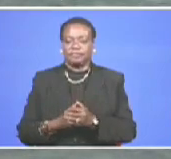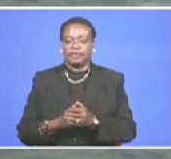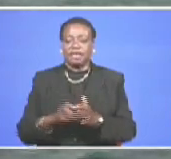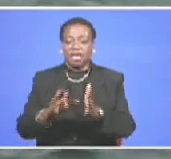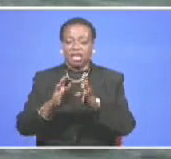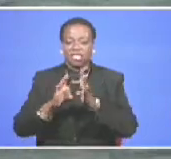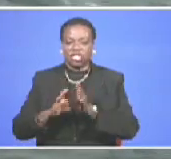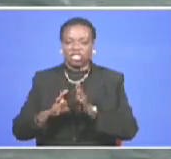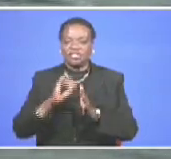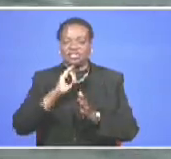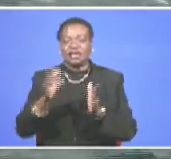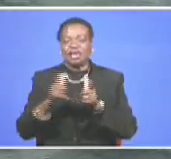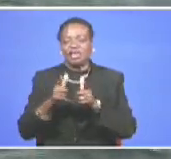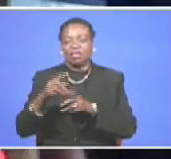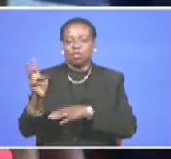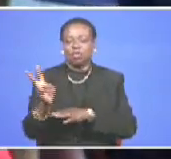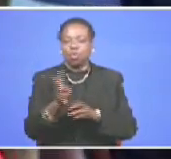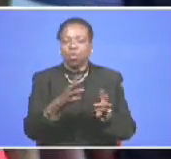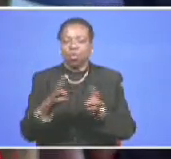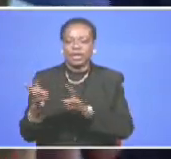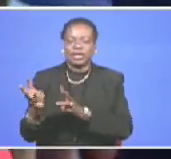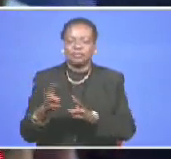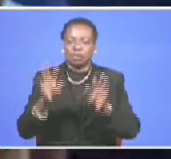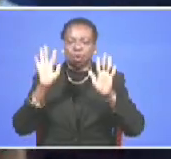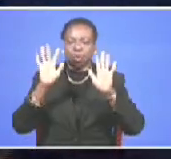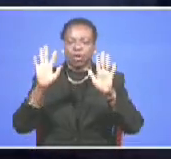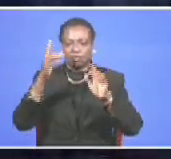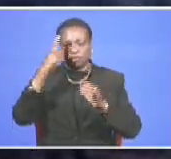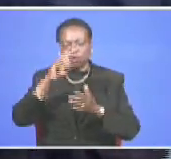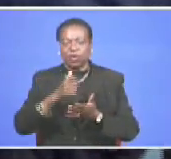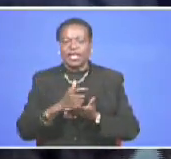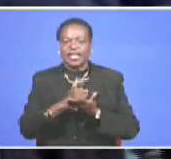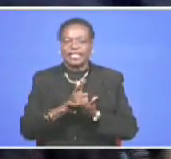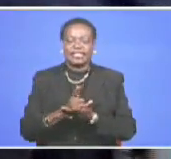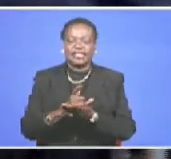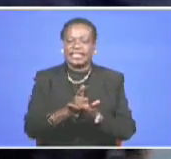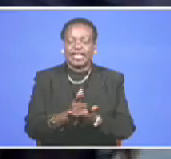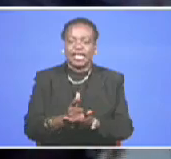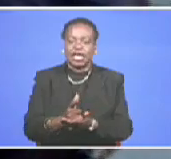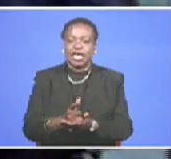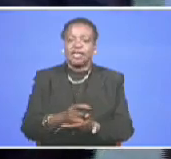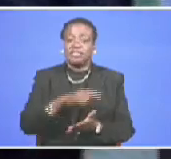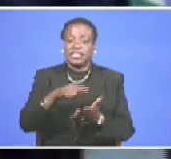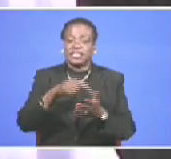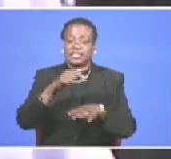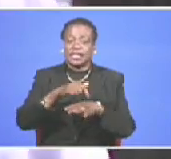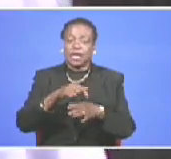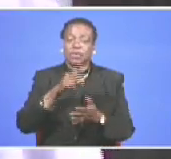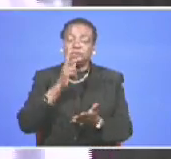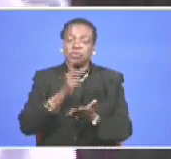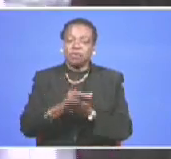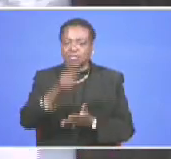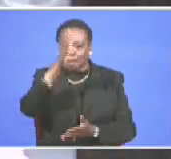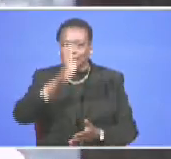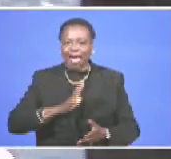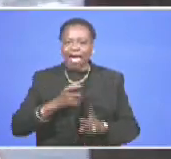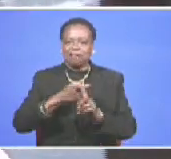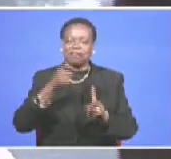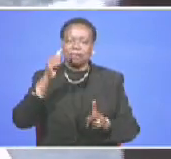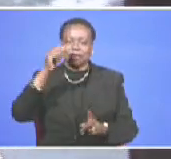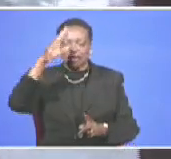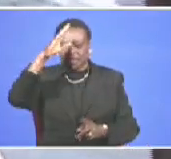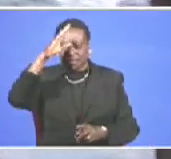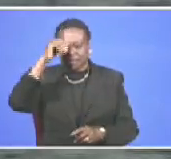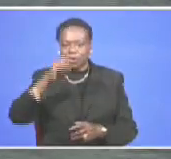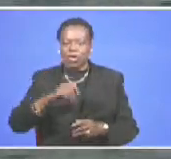little windy, but it's excellent for sailing. This is the way you prove who is man and prove the man from the boy. From the rough and windy. Only